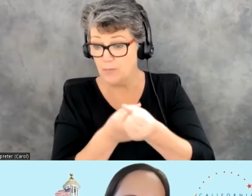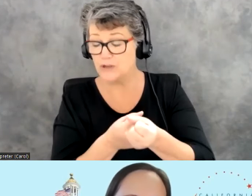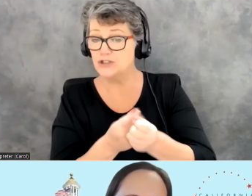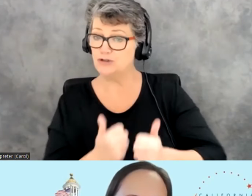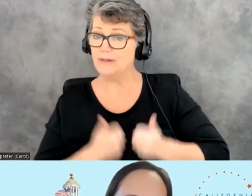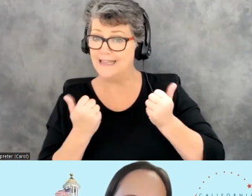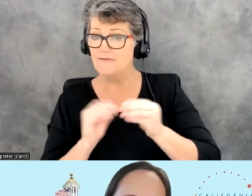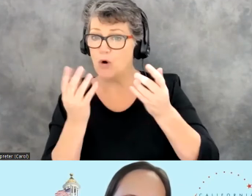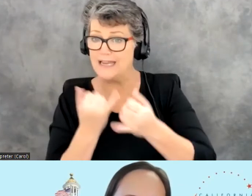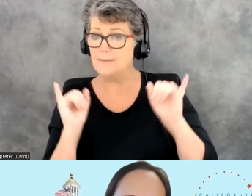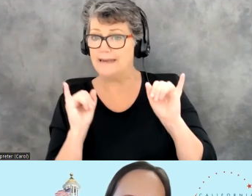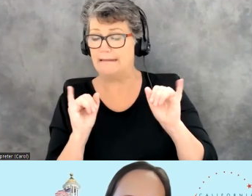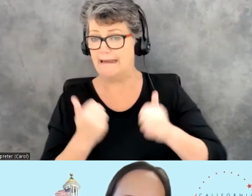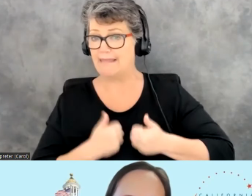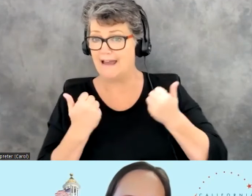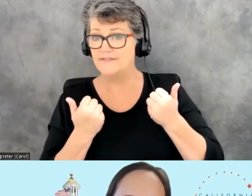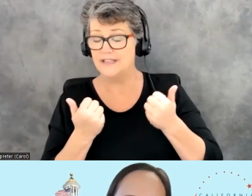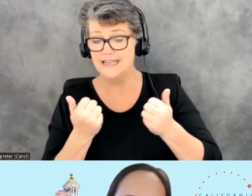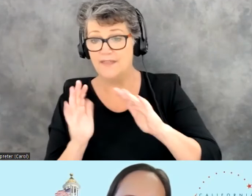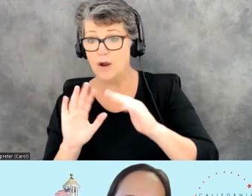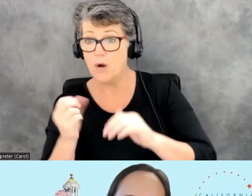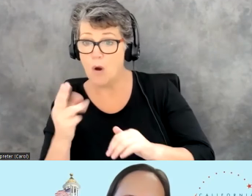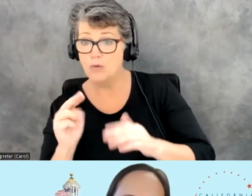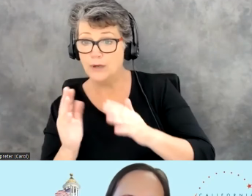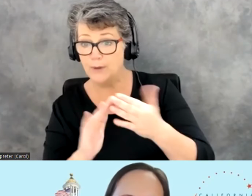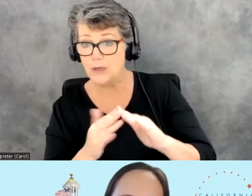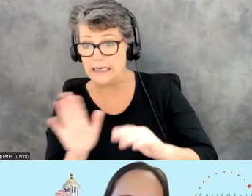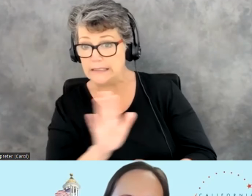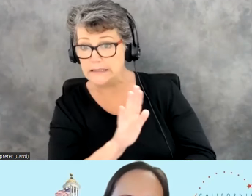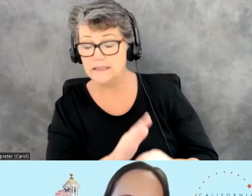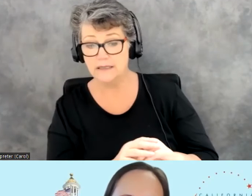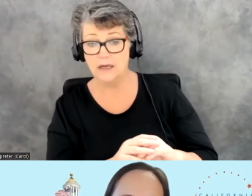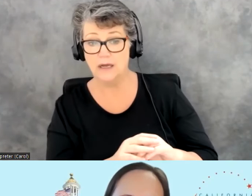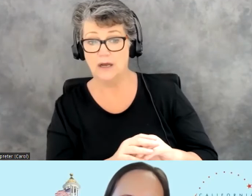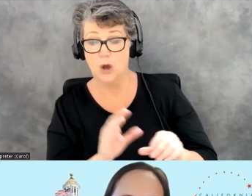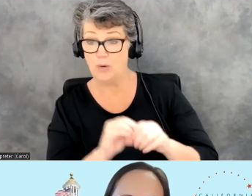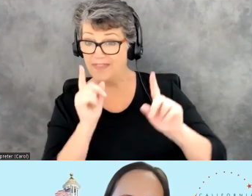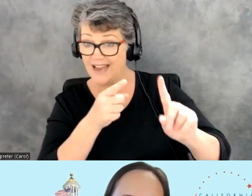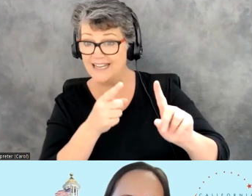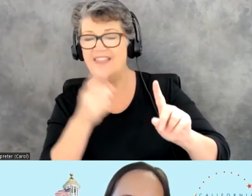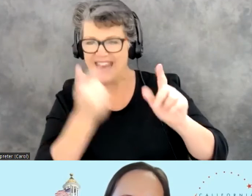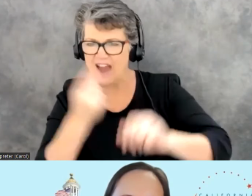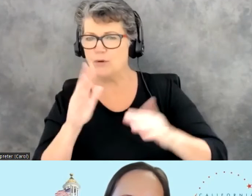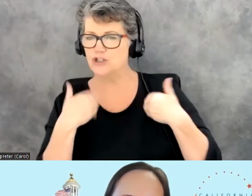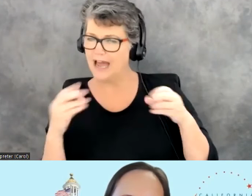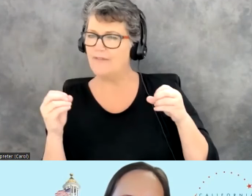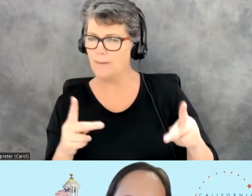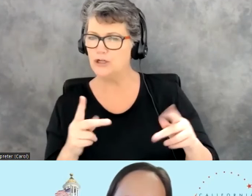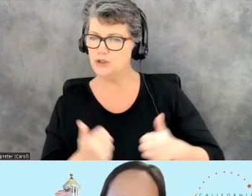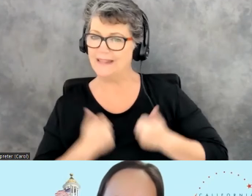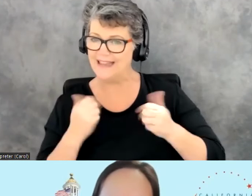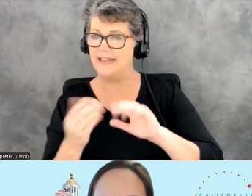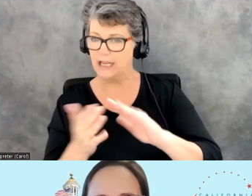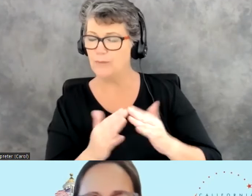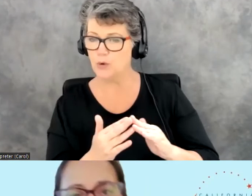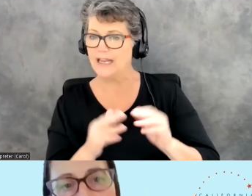more independent lives in their own communities, with the idea that everyone should have the opportunity to live in the community